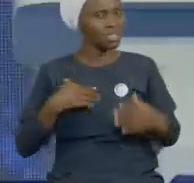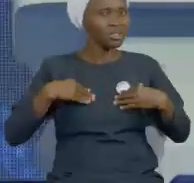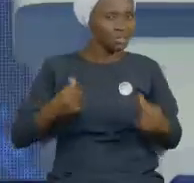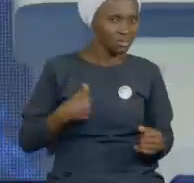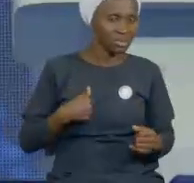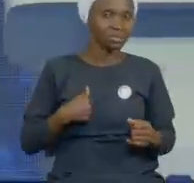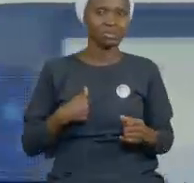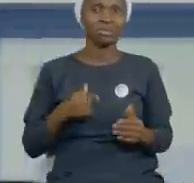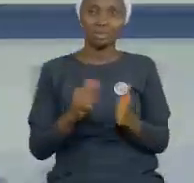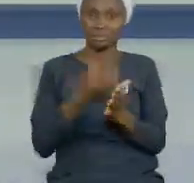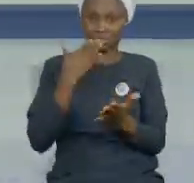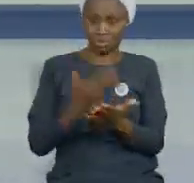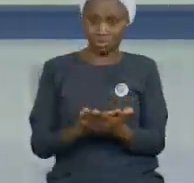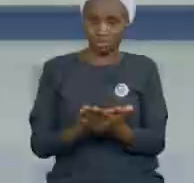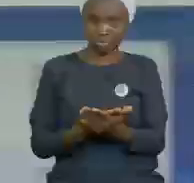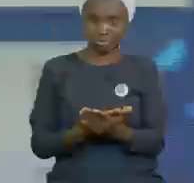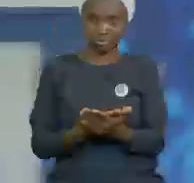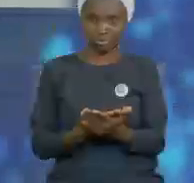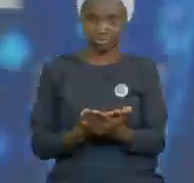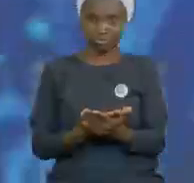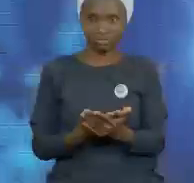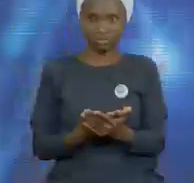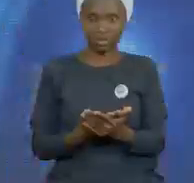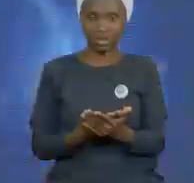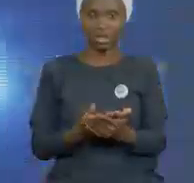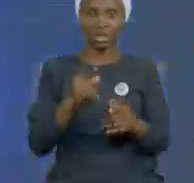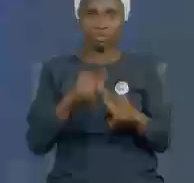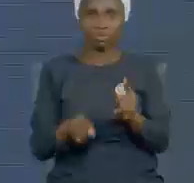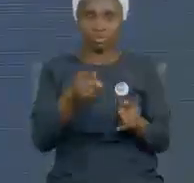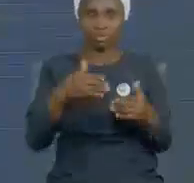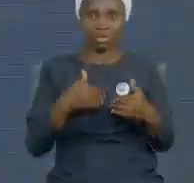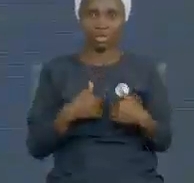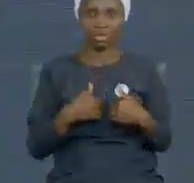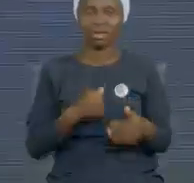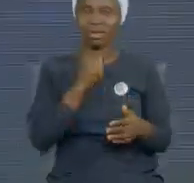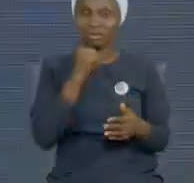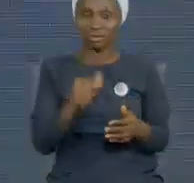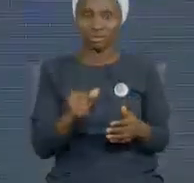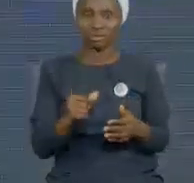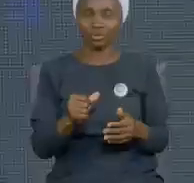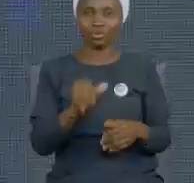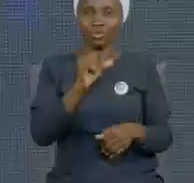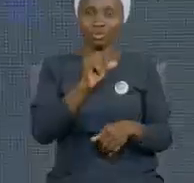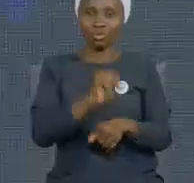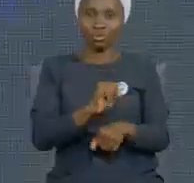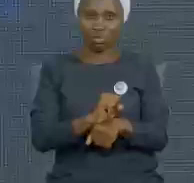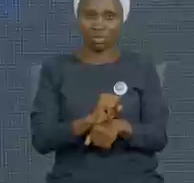That's good. But we are not dealing with the root. And so one branch is cut